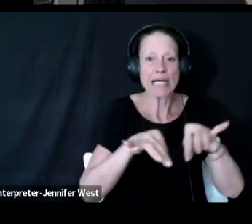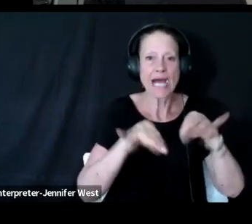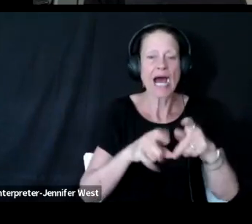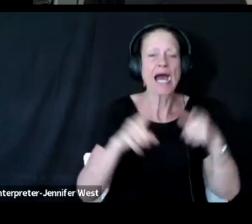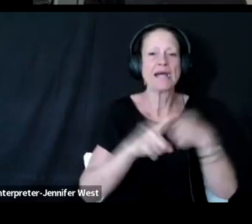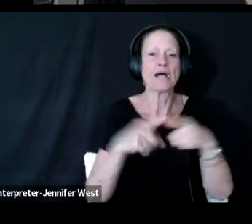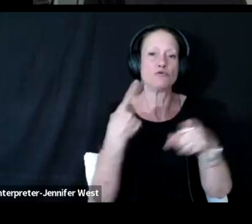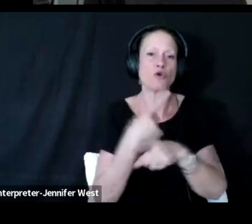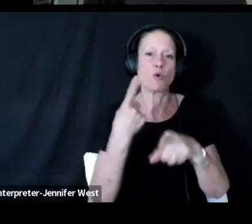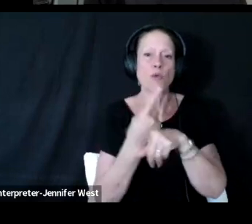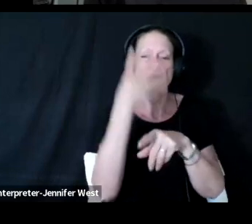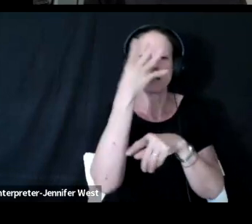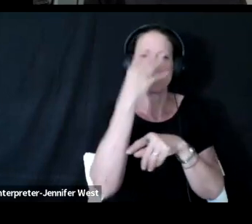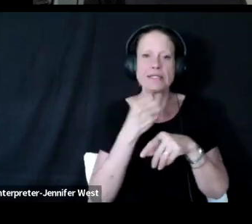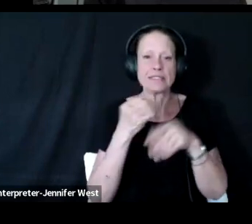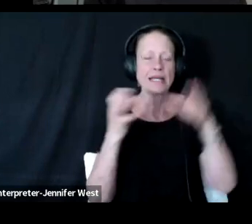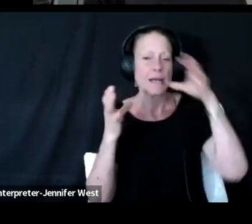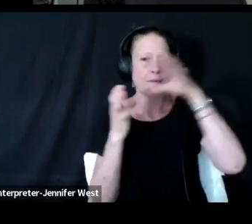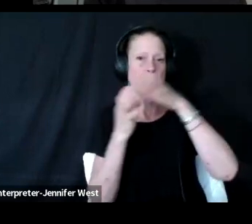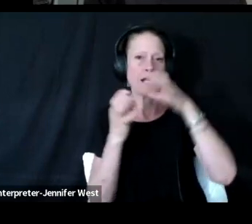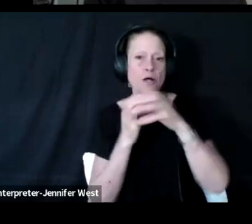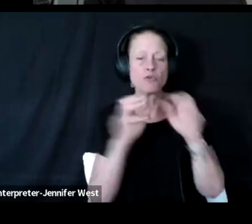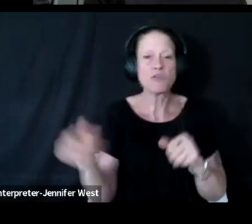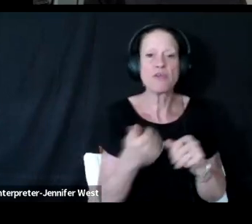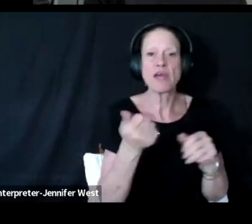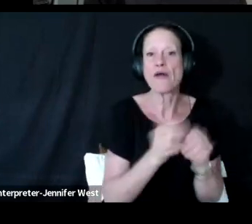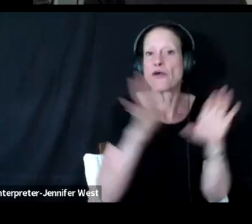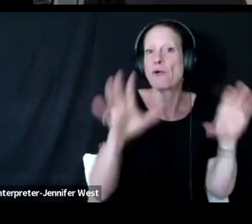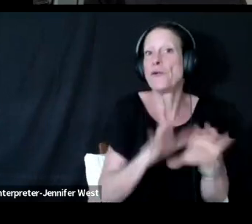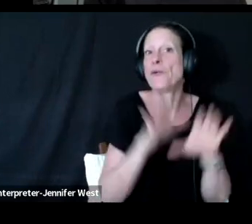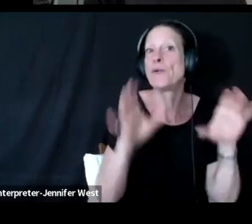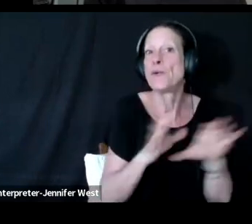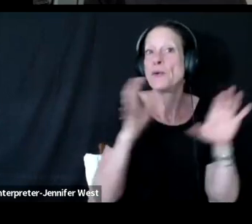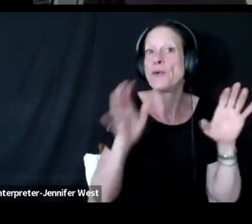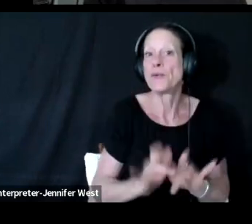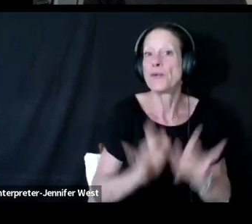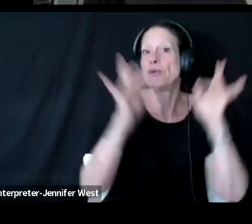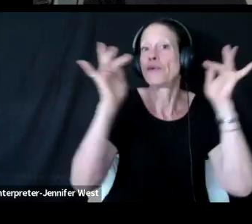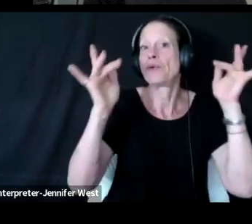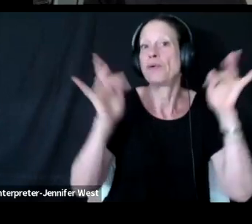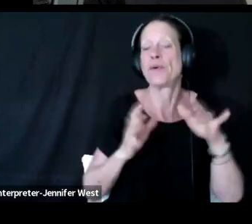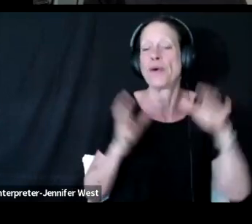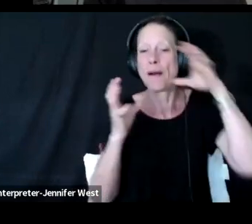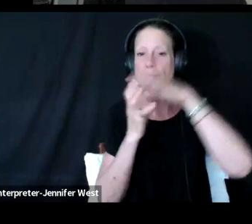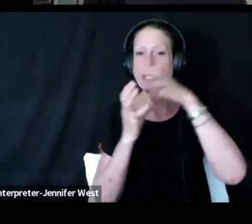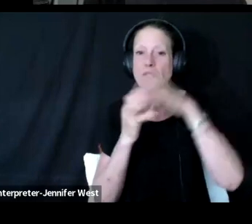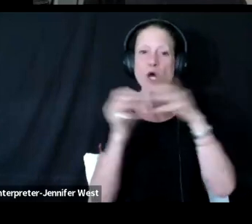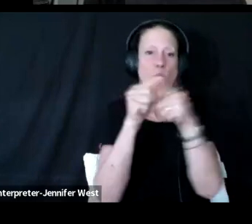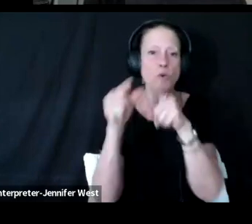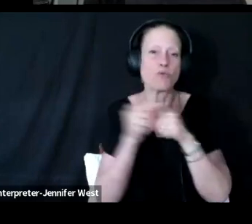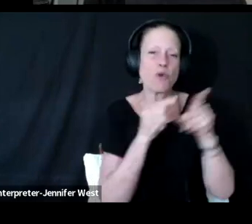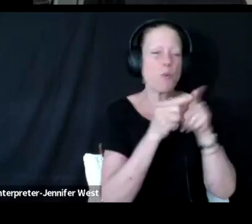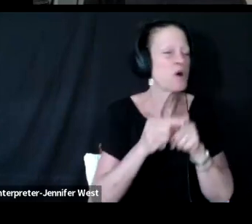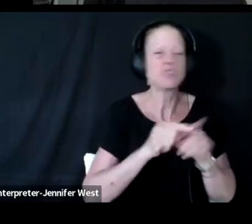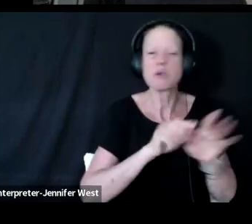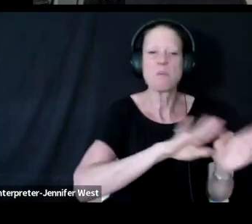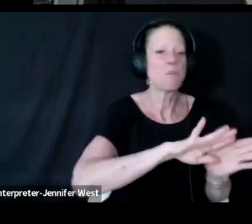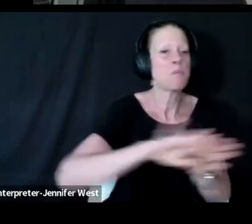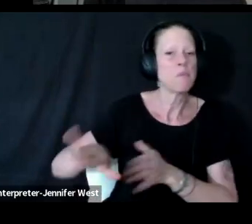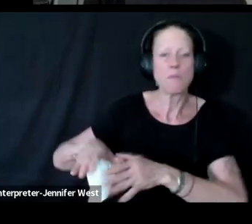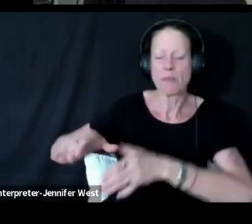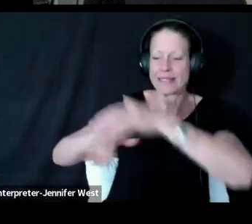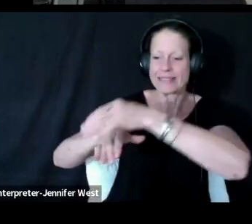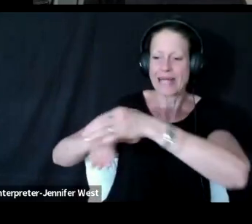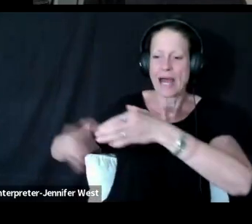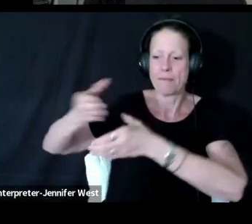then everything else, all these other decorative pillows, the fluffies and the ones with the words, those all get stacked over